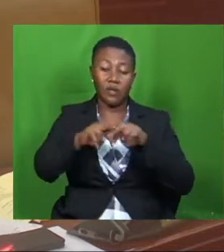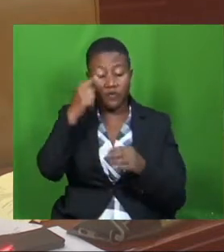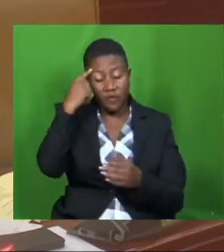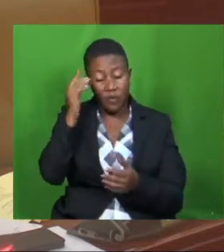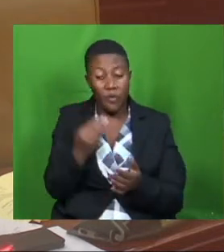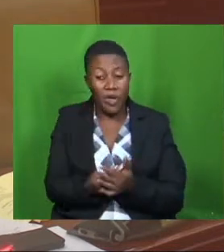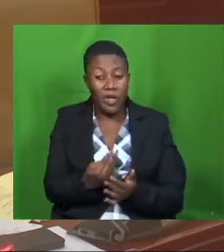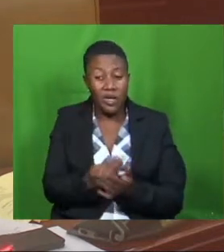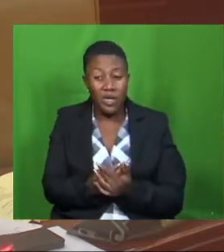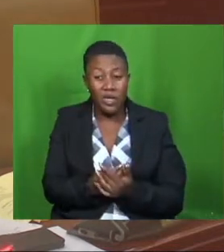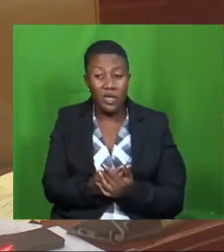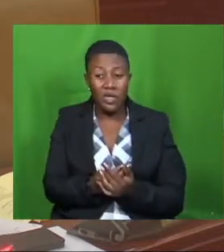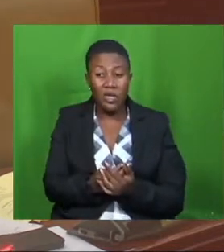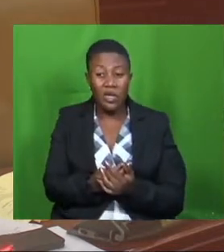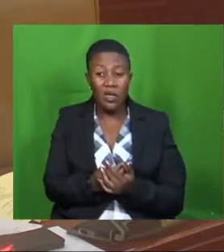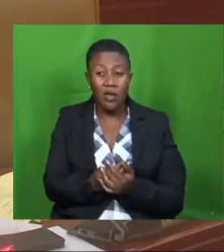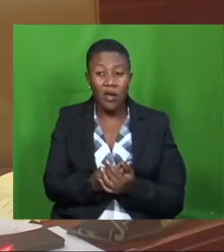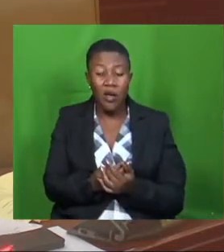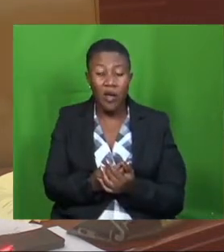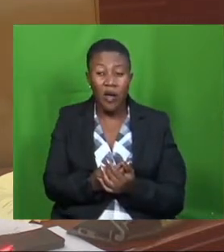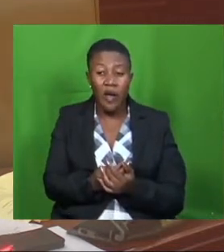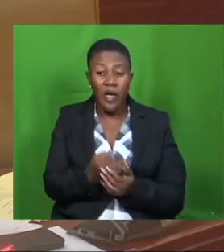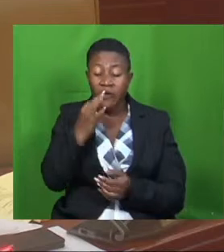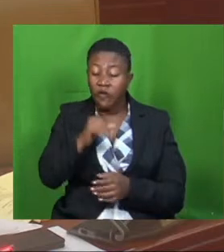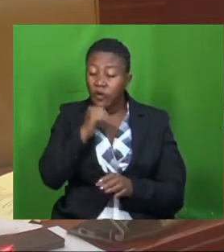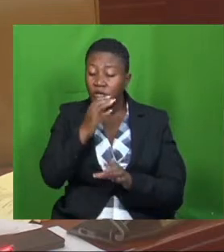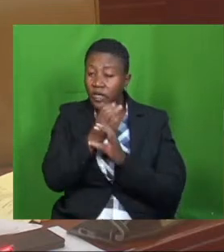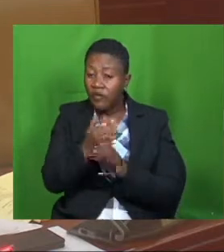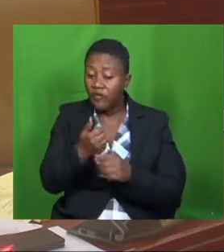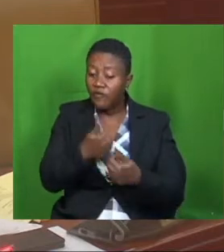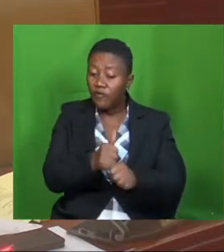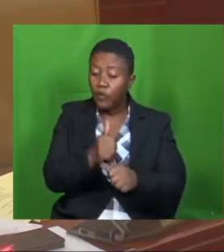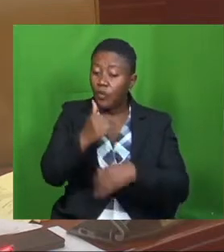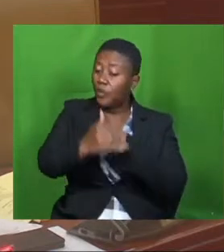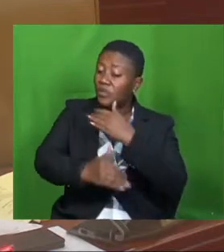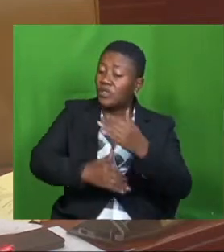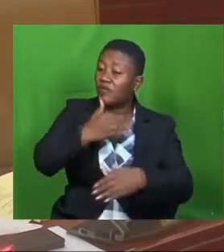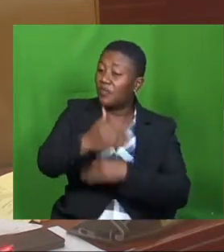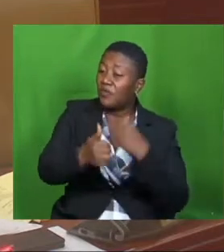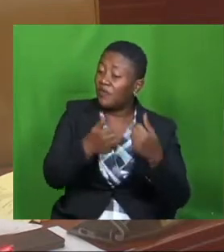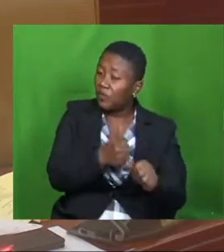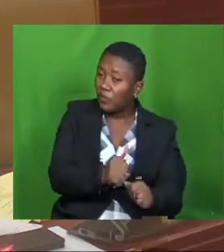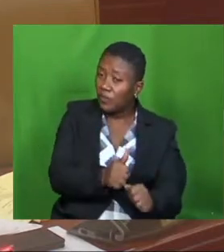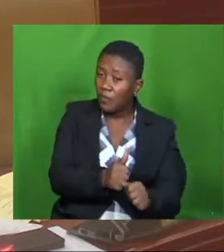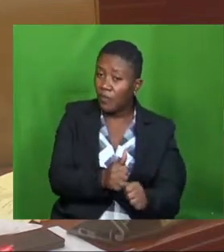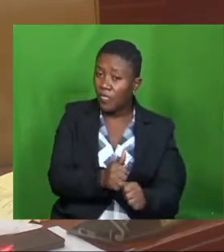this Procurement Act was implemented. And I can say that